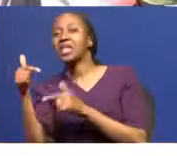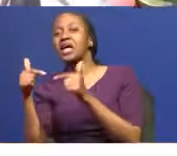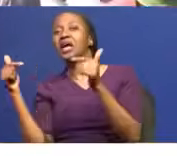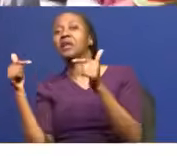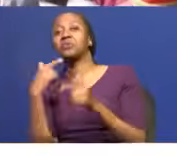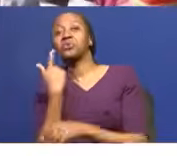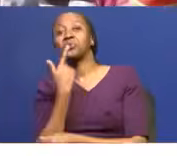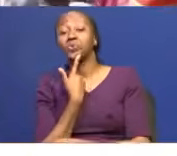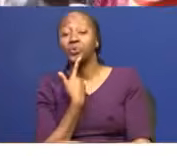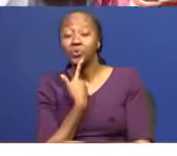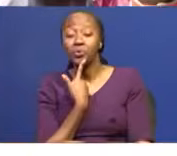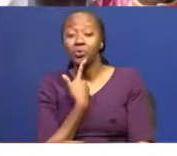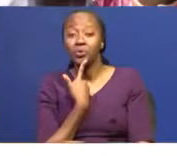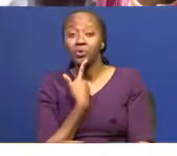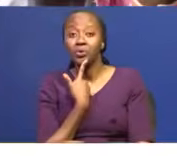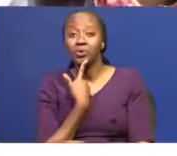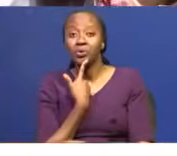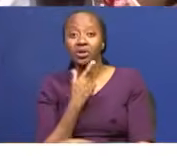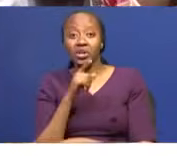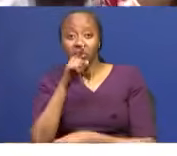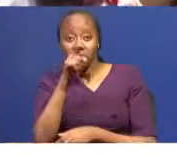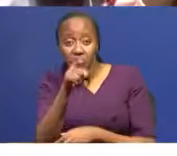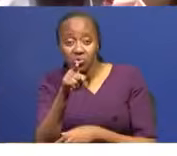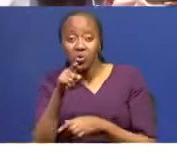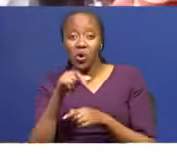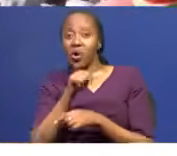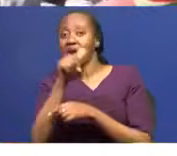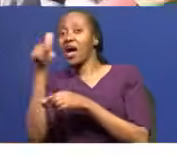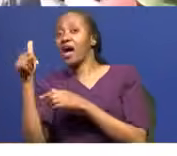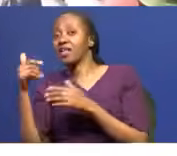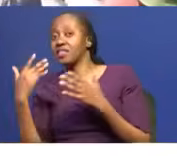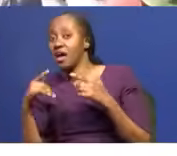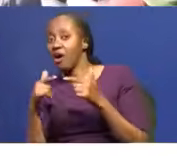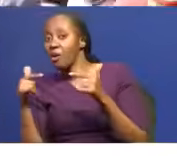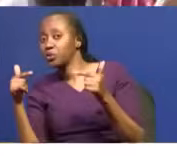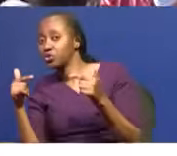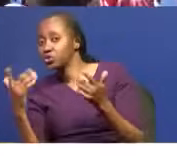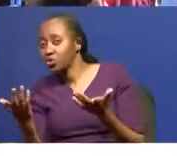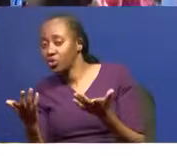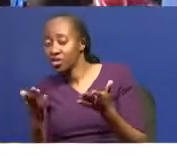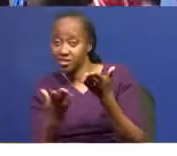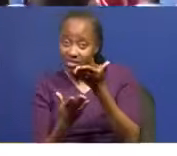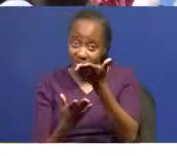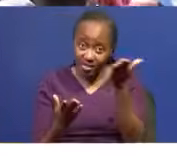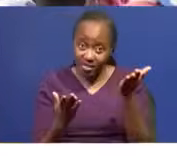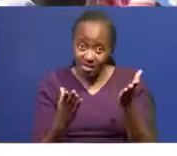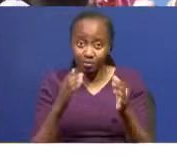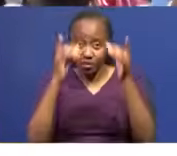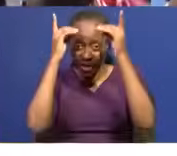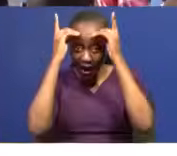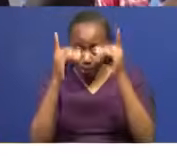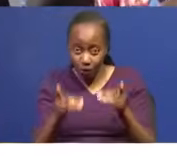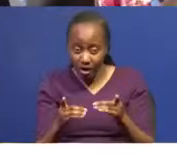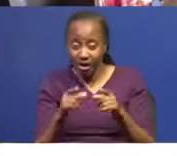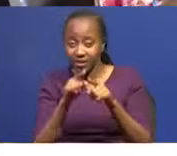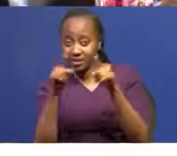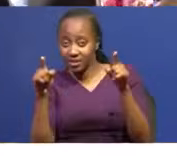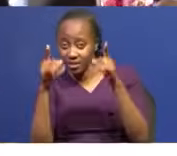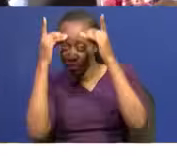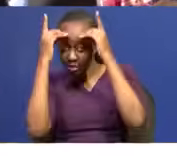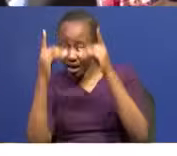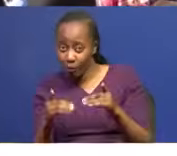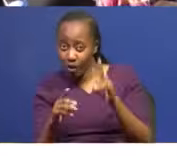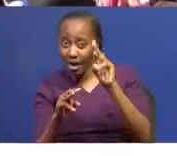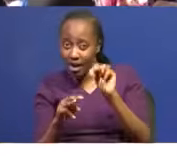barabarani? Ni nyinyi ama ni wale? Si nyinyi ndio mtaamua? Si mtaamua ya